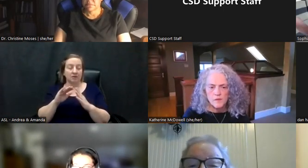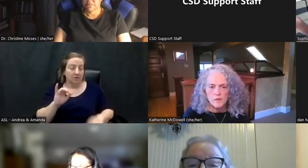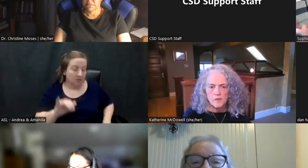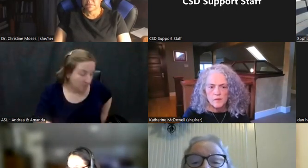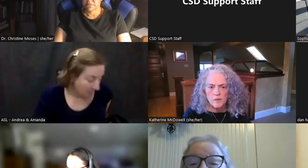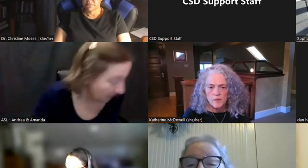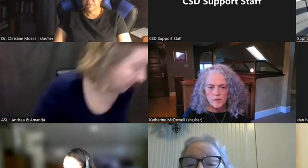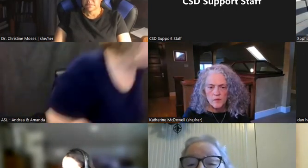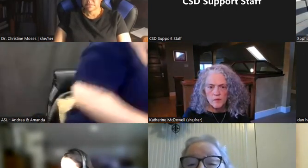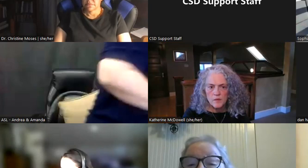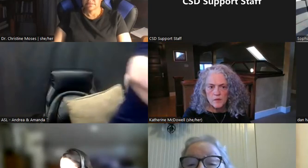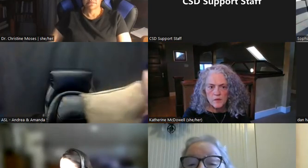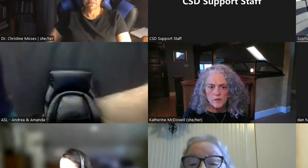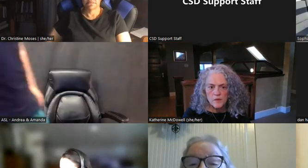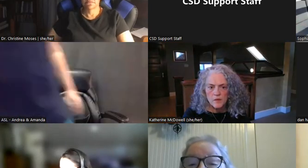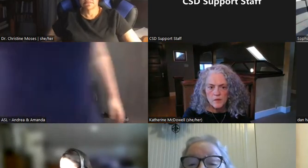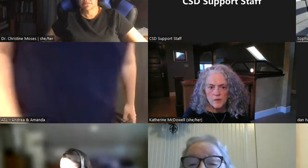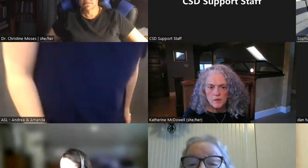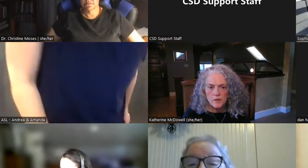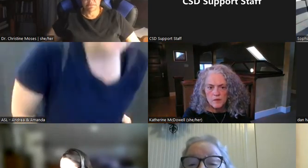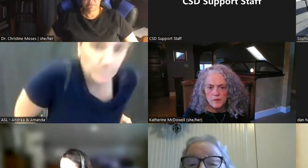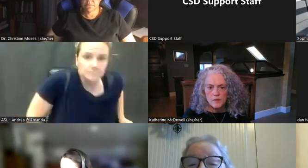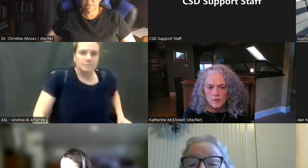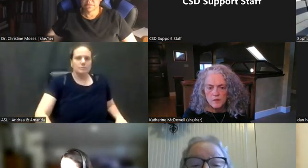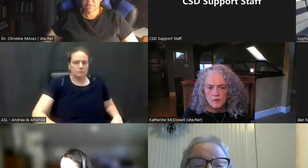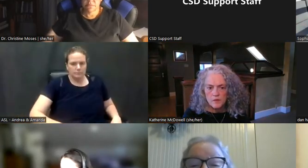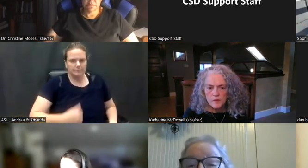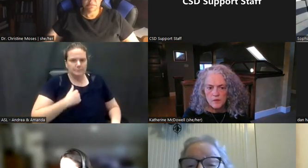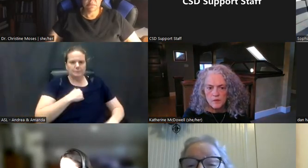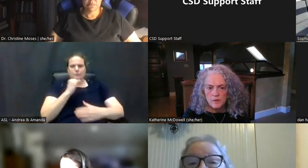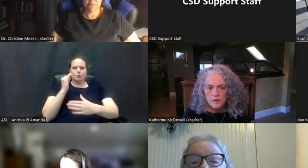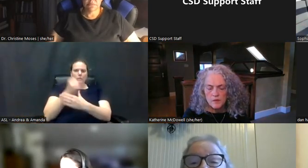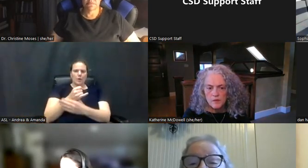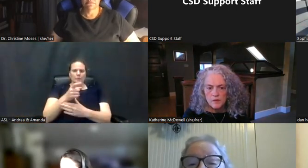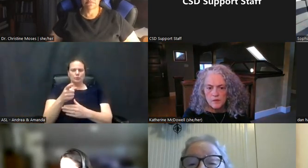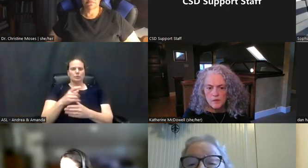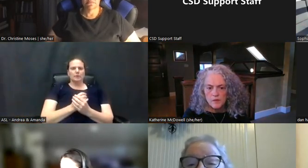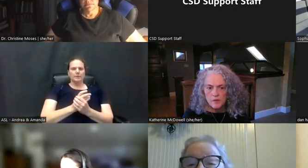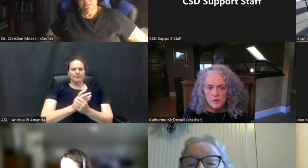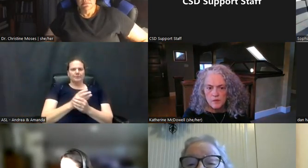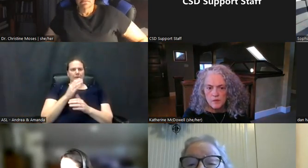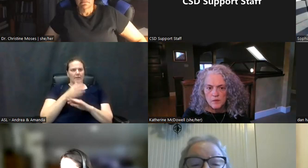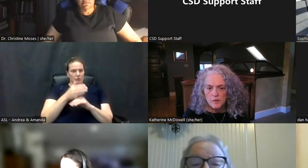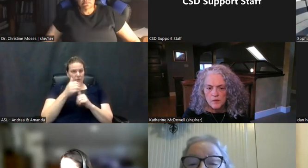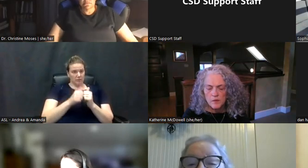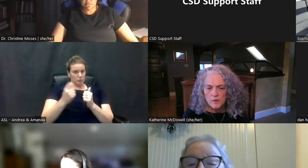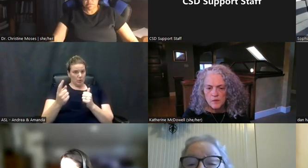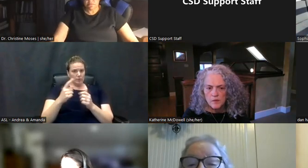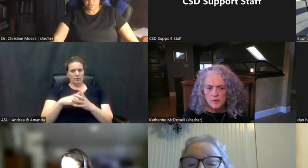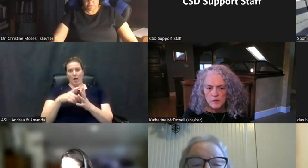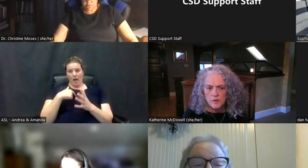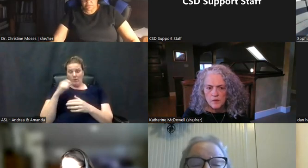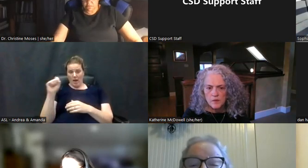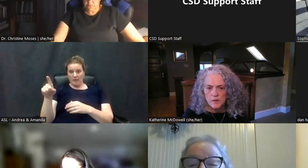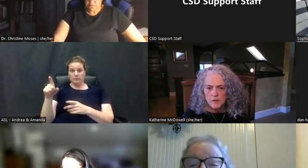you. After each jurisdiction, I'm gonna ask